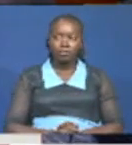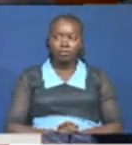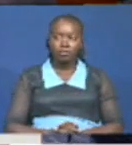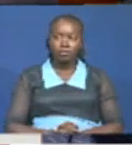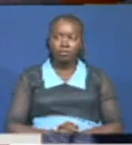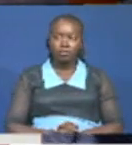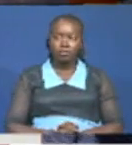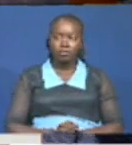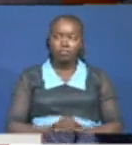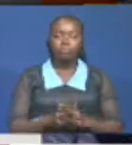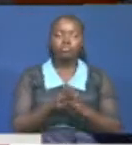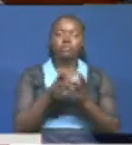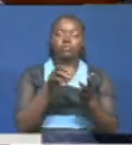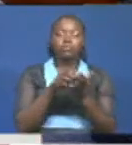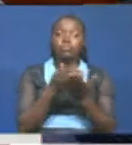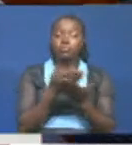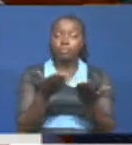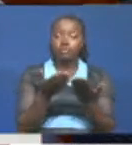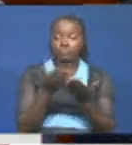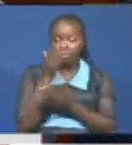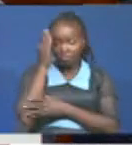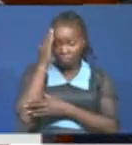And at this stage we realized that